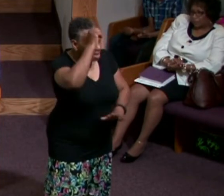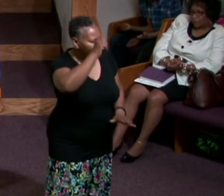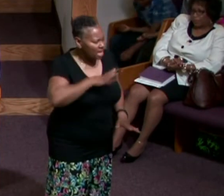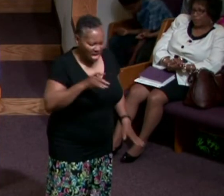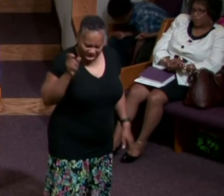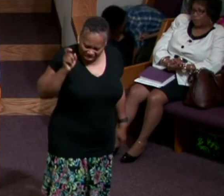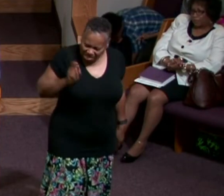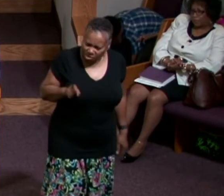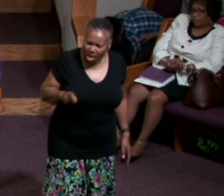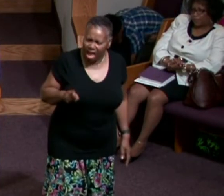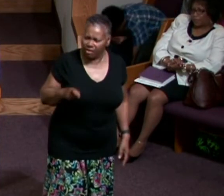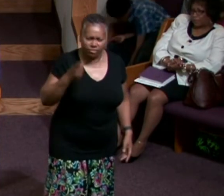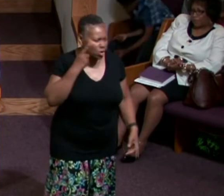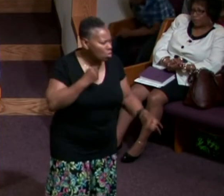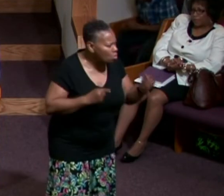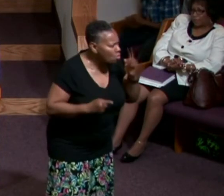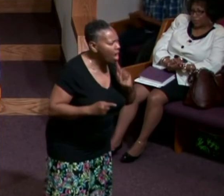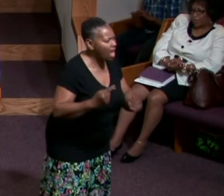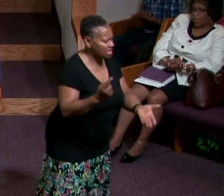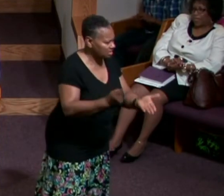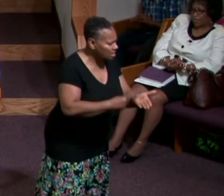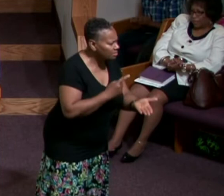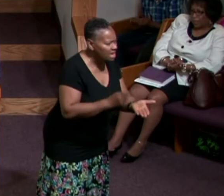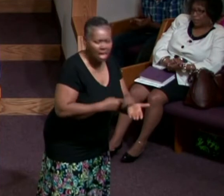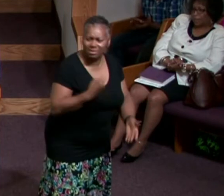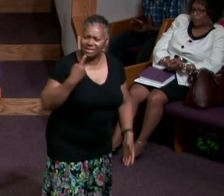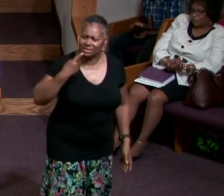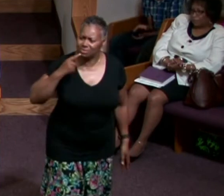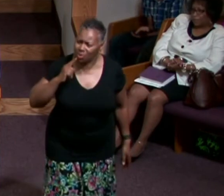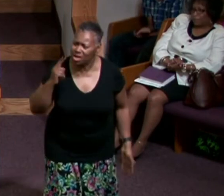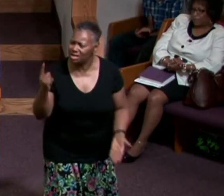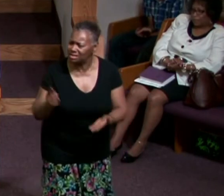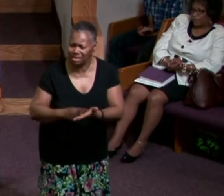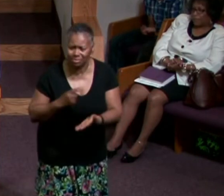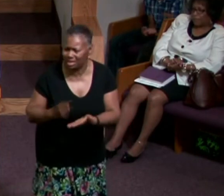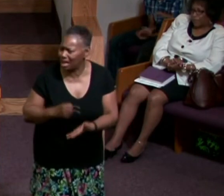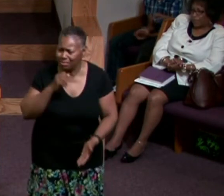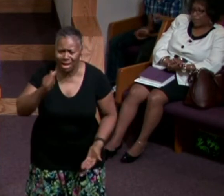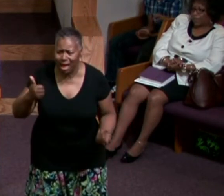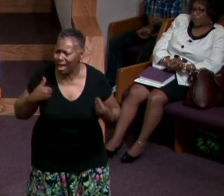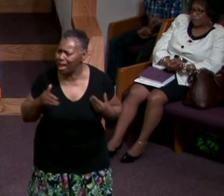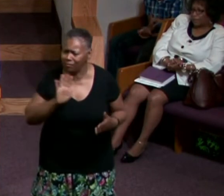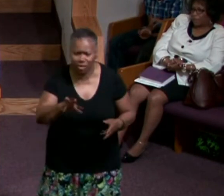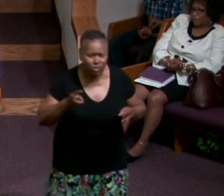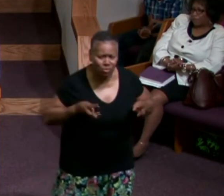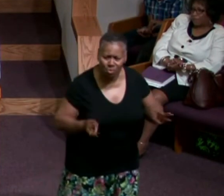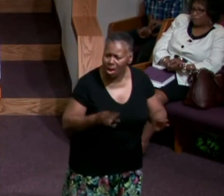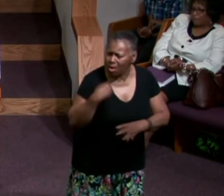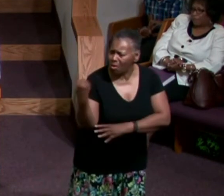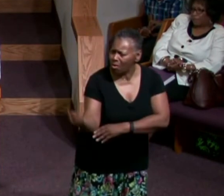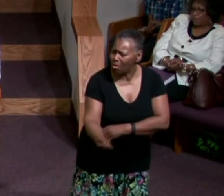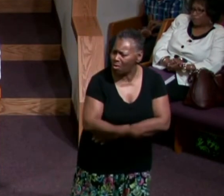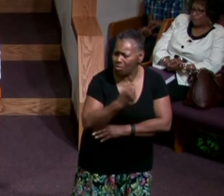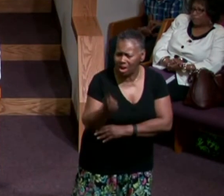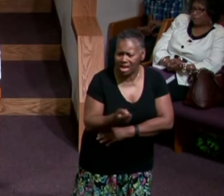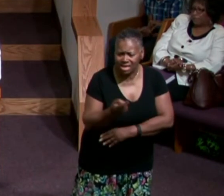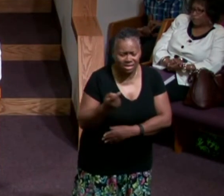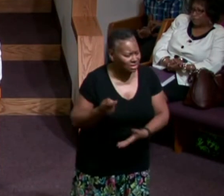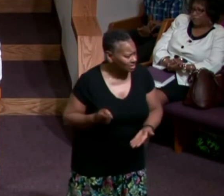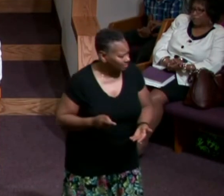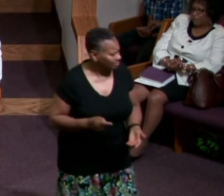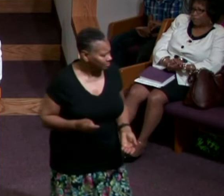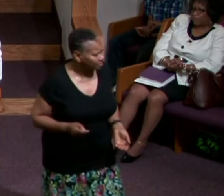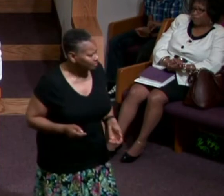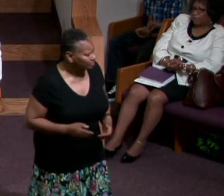have to cry sometimes. He's going to have to be disappointed sometimes. He's not going to get his way all the time. Sometimes it takes tough